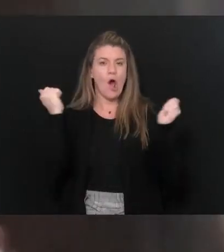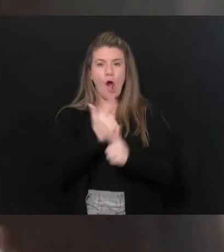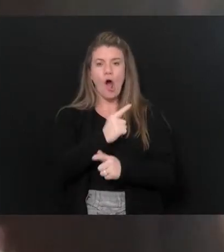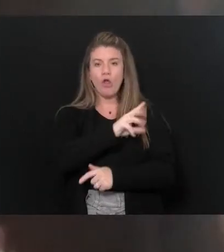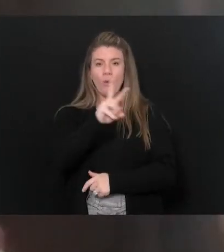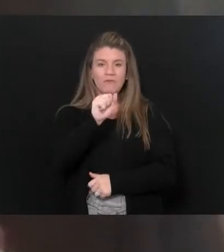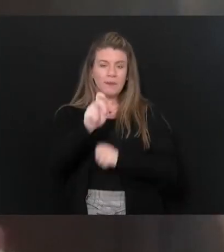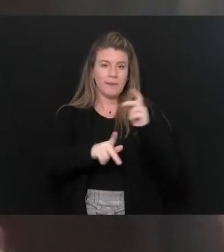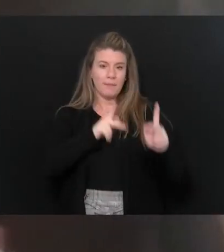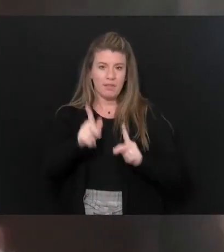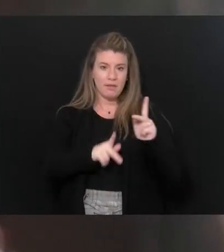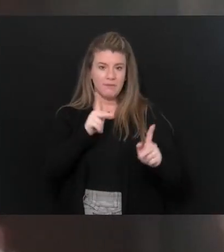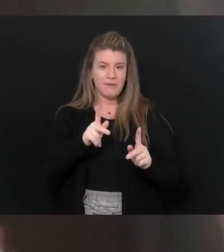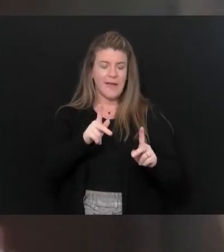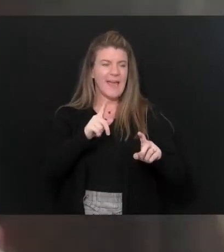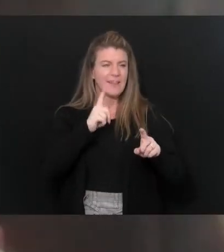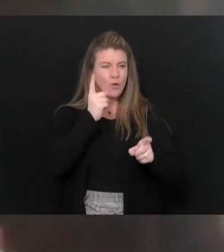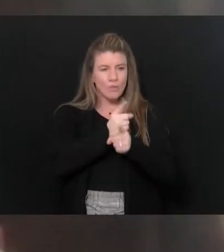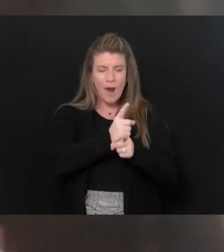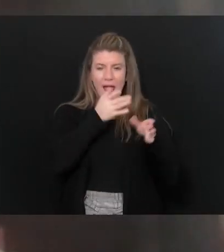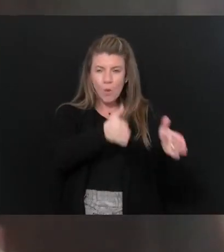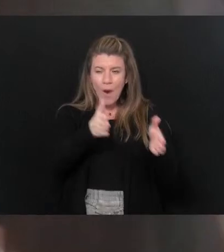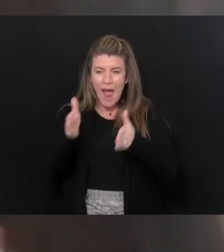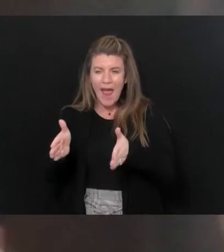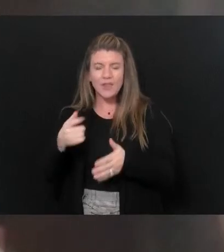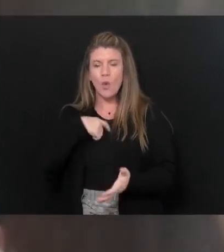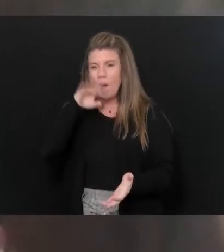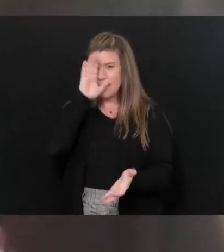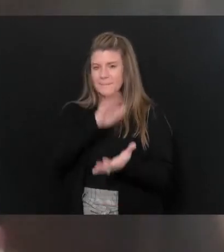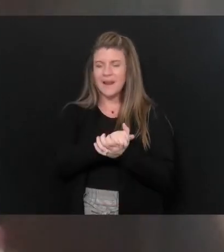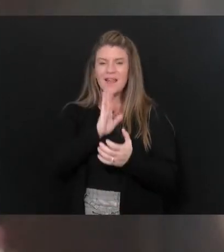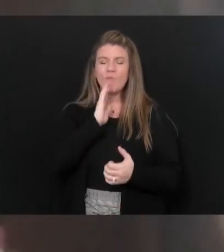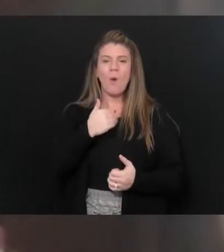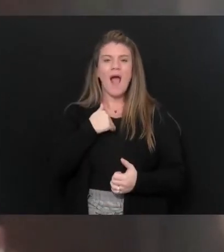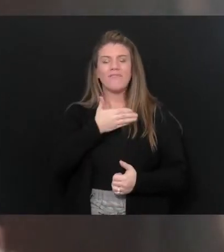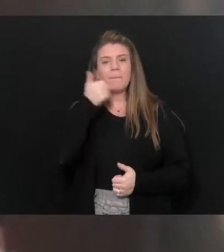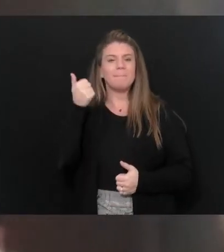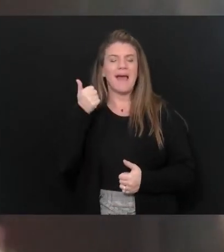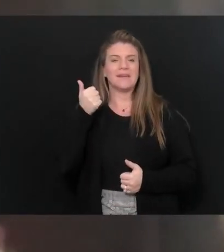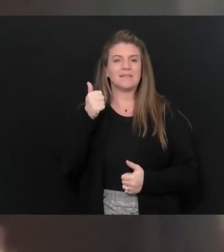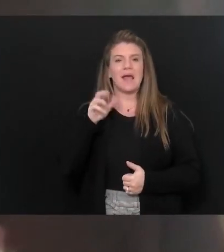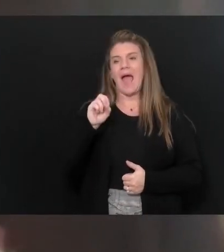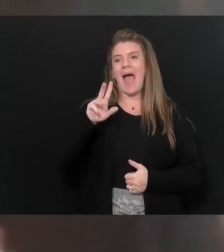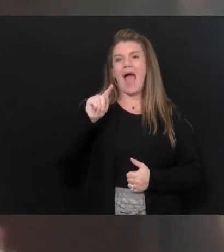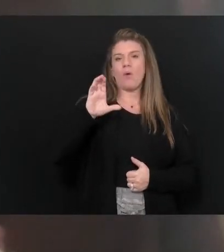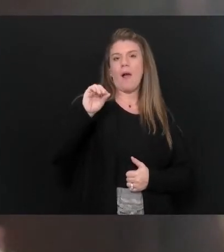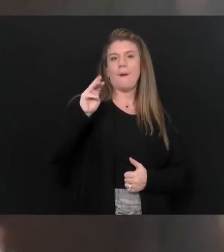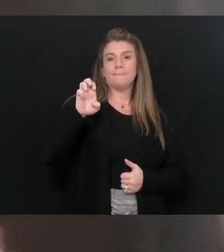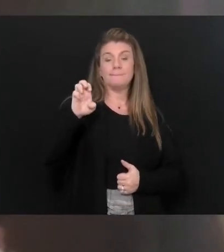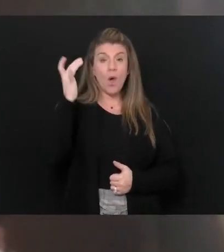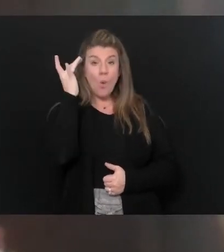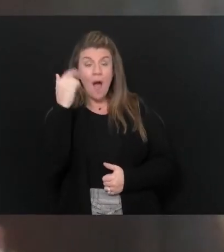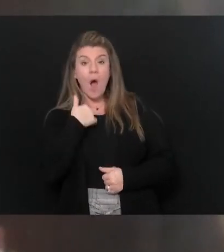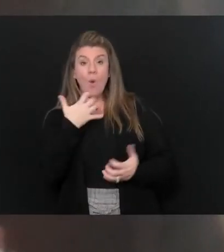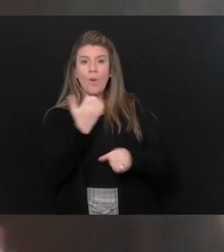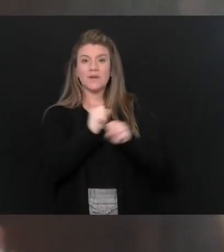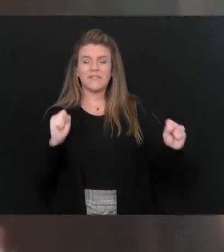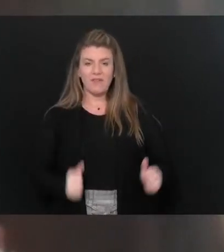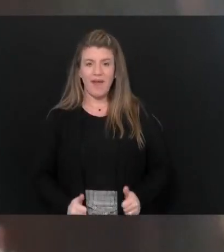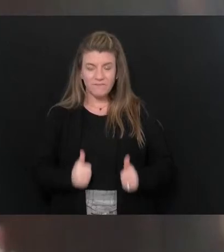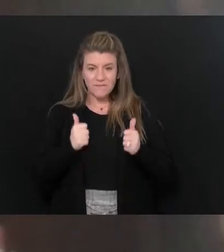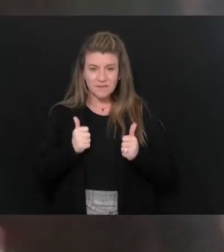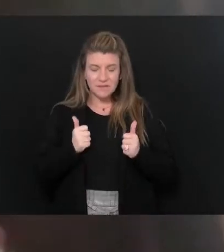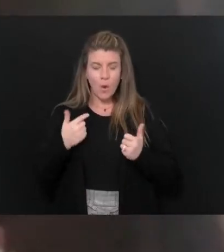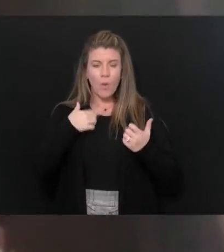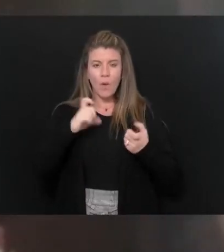Virginian in a way that we believe will have the highest likelihood to save lives and reduce